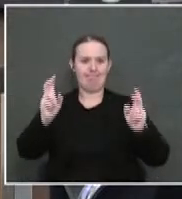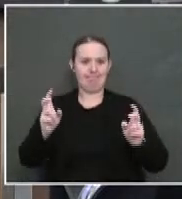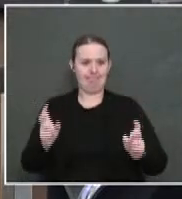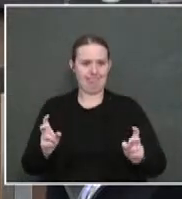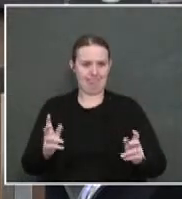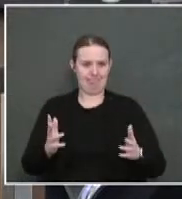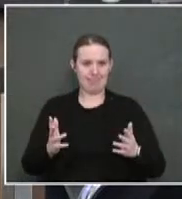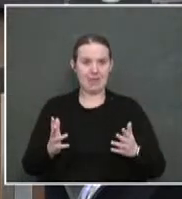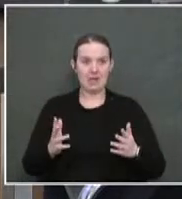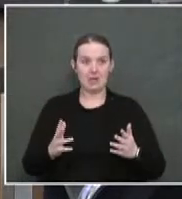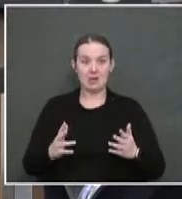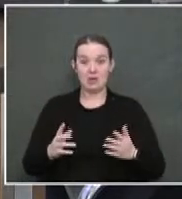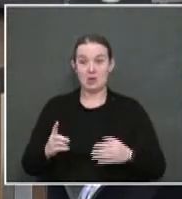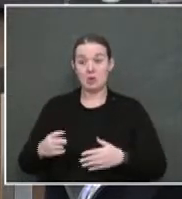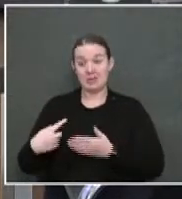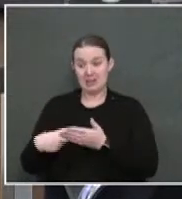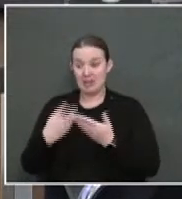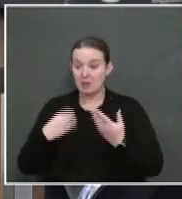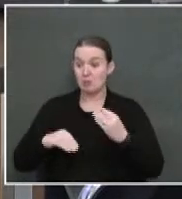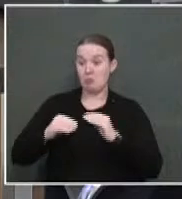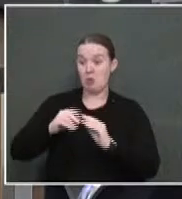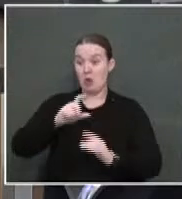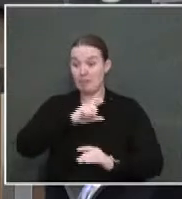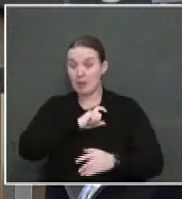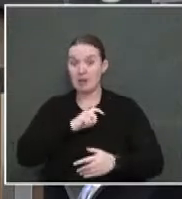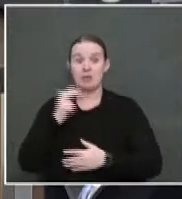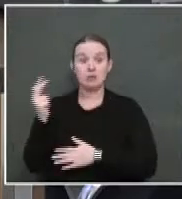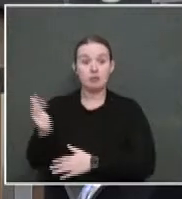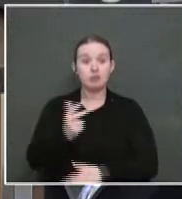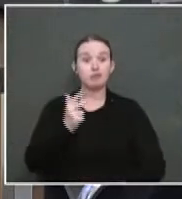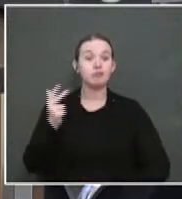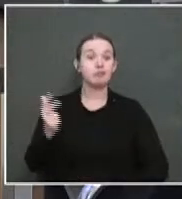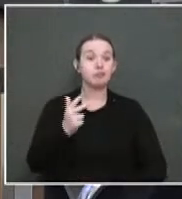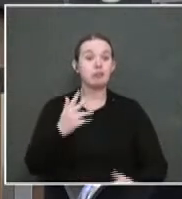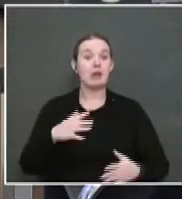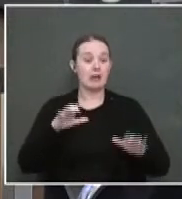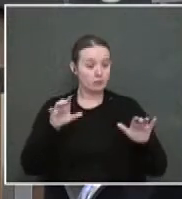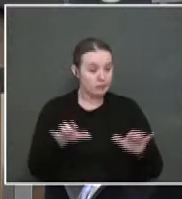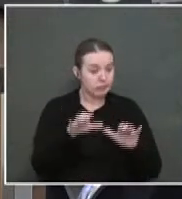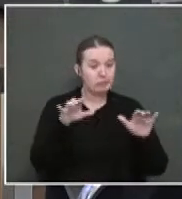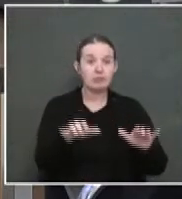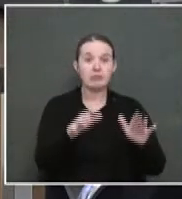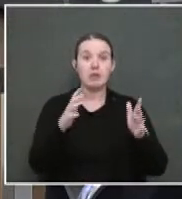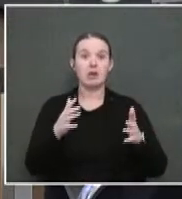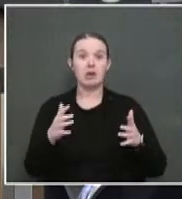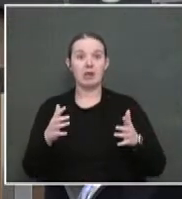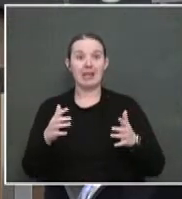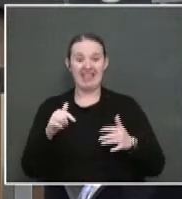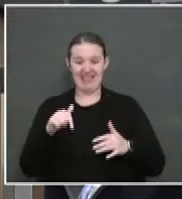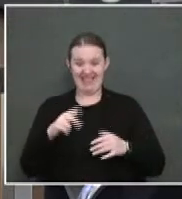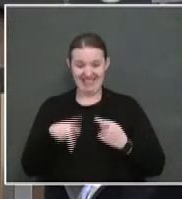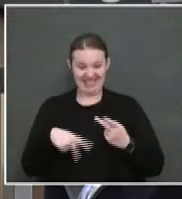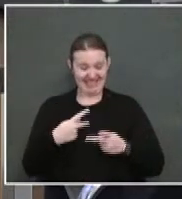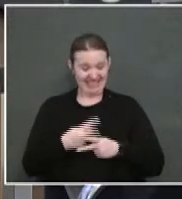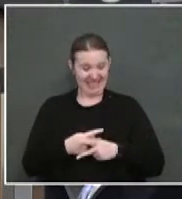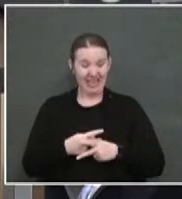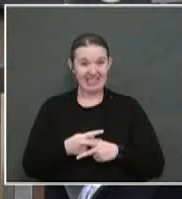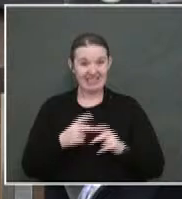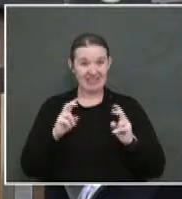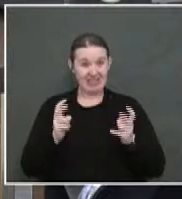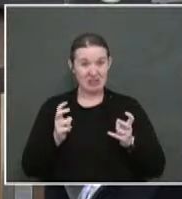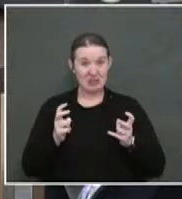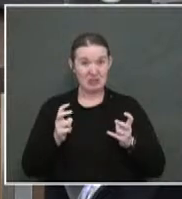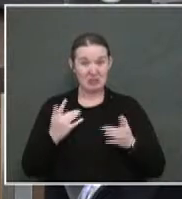about having more officers out there and on patrol and on the streets, these issues sometimes get forgotten about.